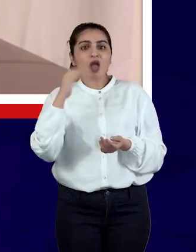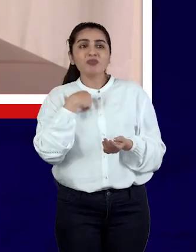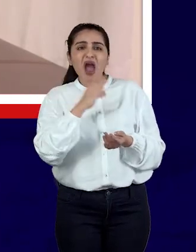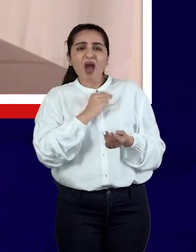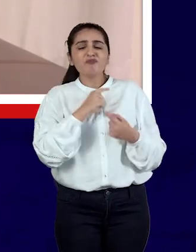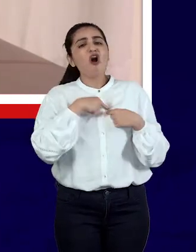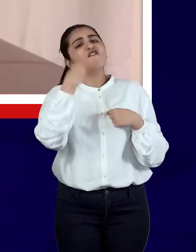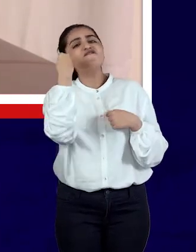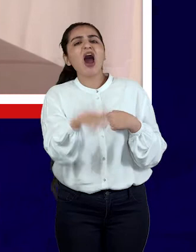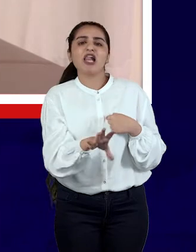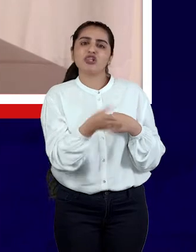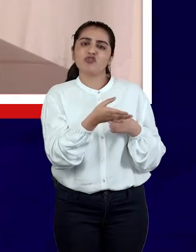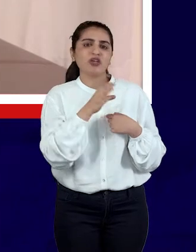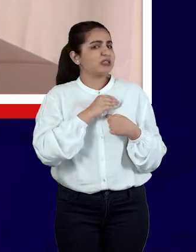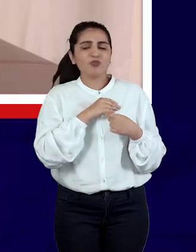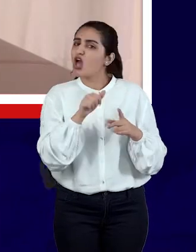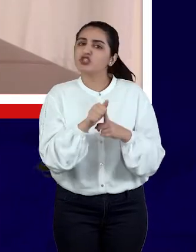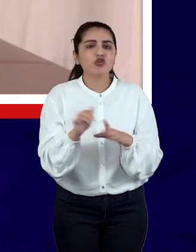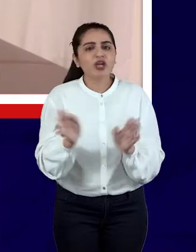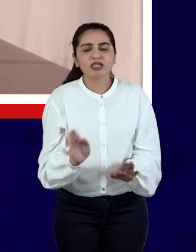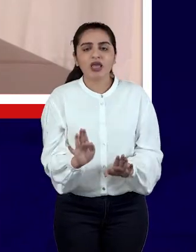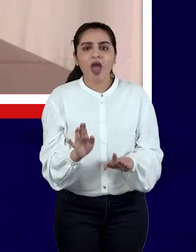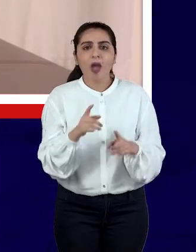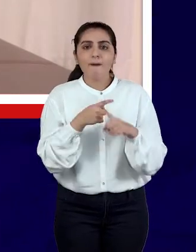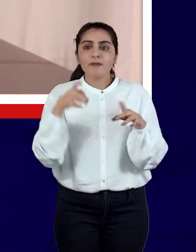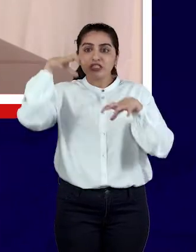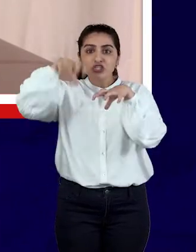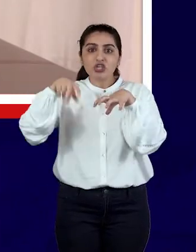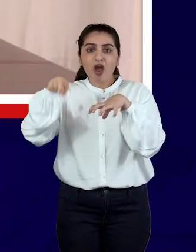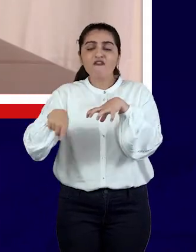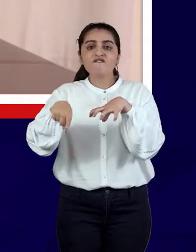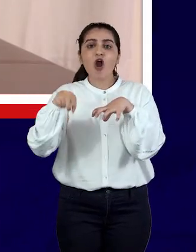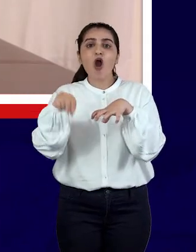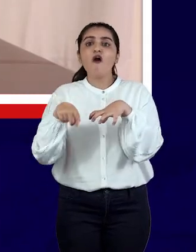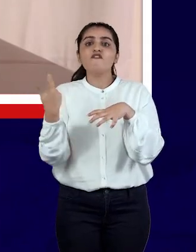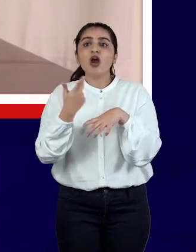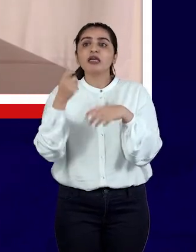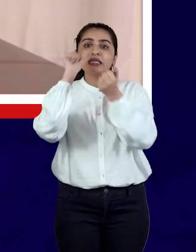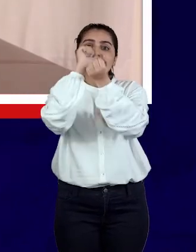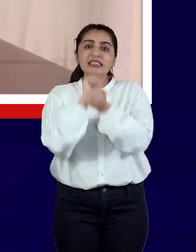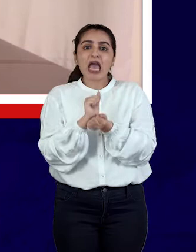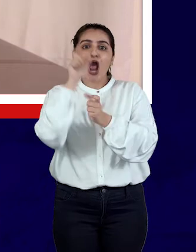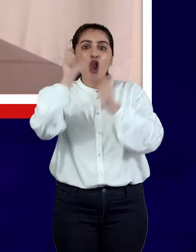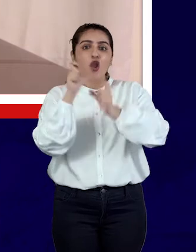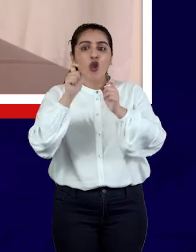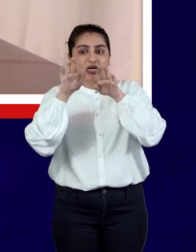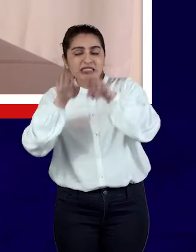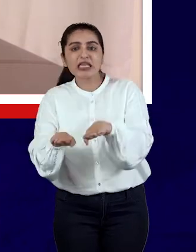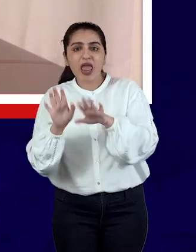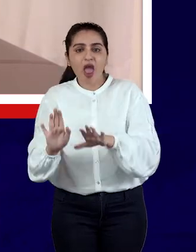I just knew that my fears were unfounded. Working in the correctional facility is something that changed my